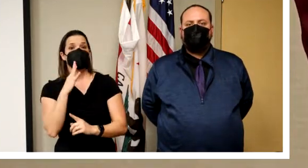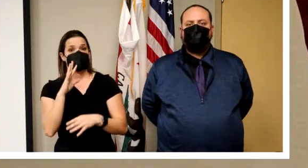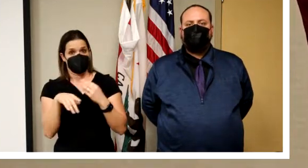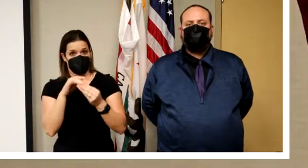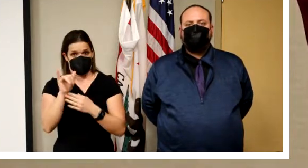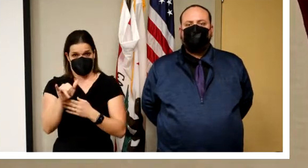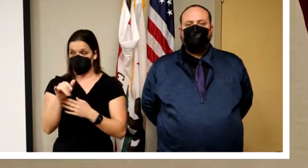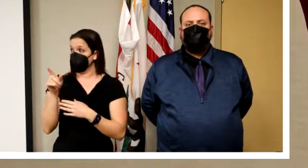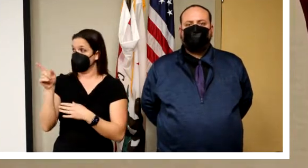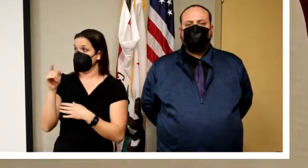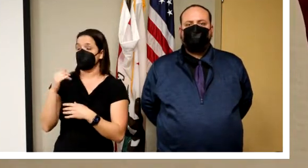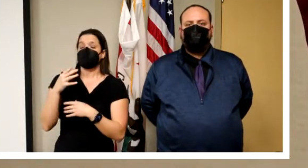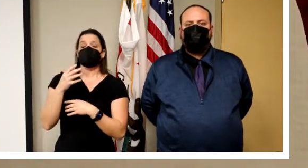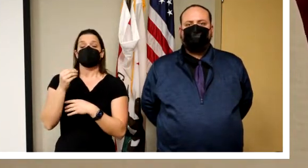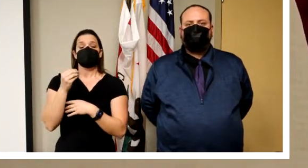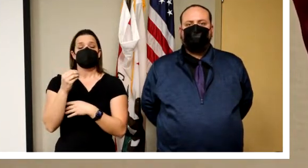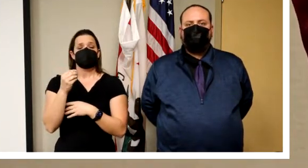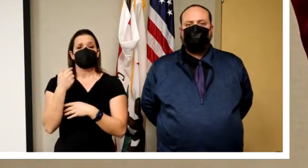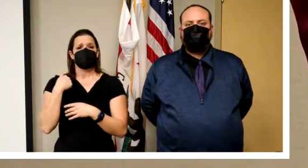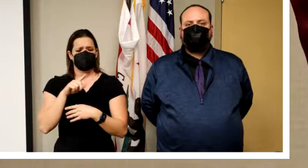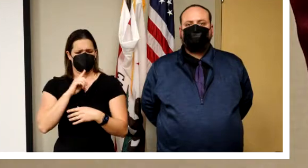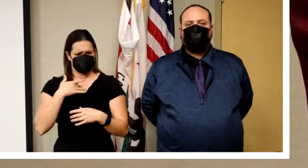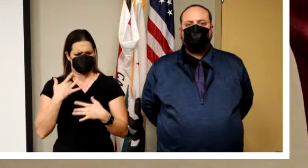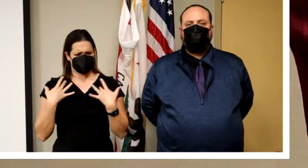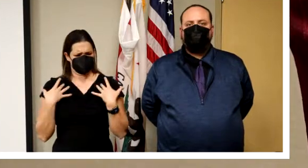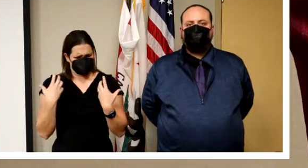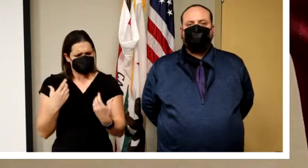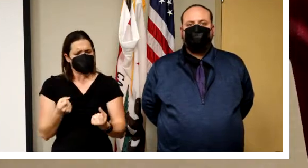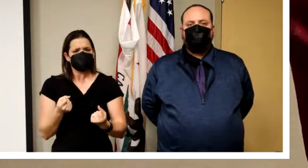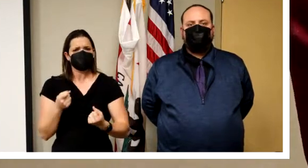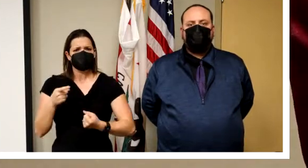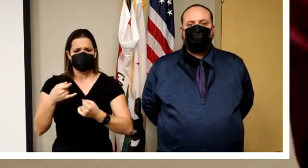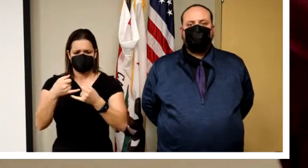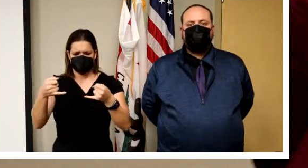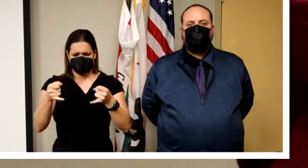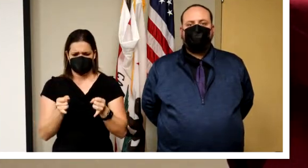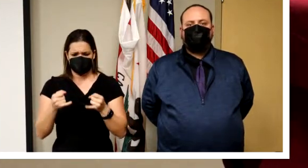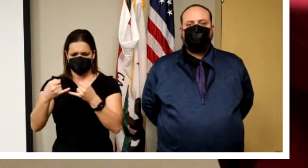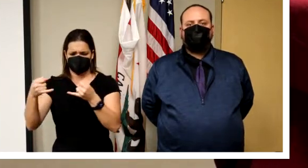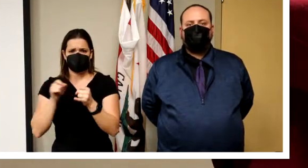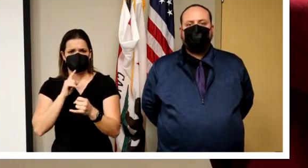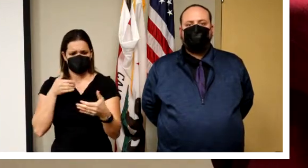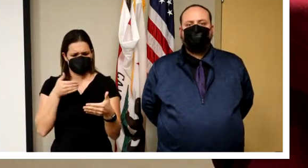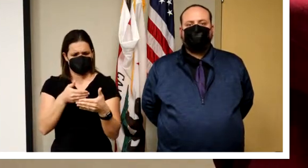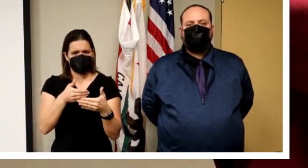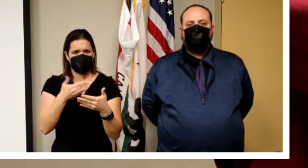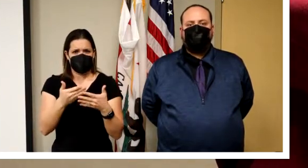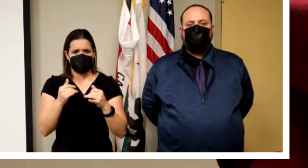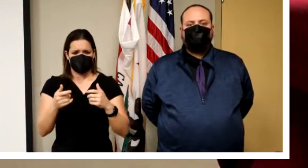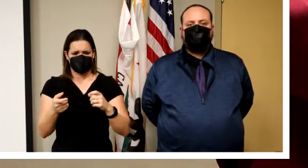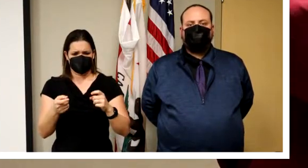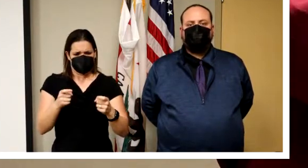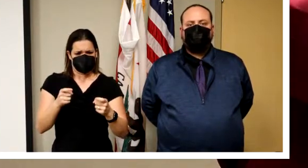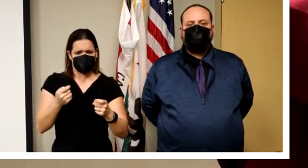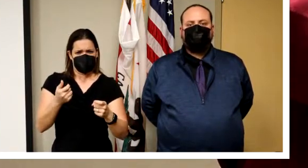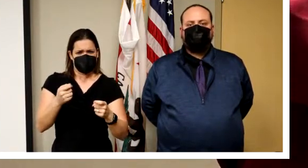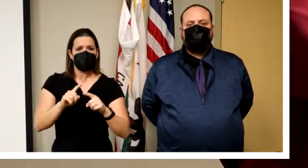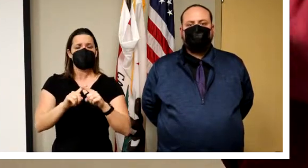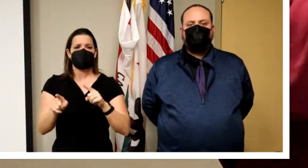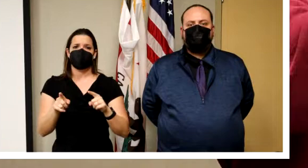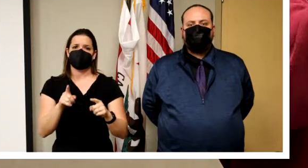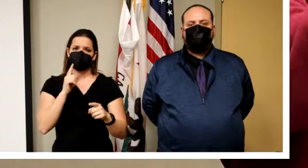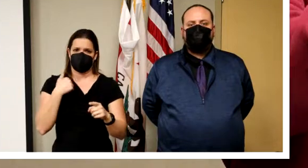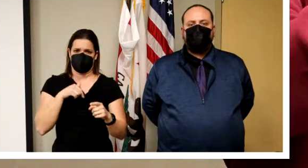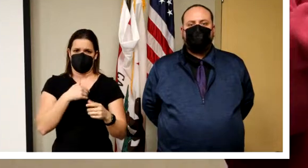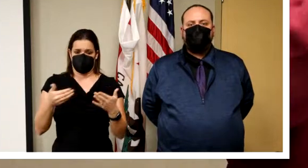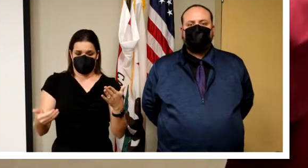talking about. And so we're pretty confident that these lines are really close. They may be a little bit off, but the reality is we know